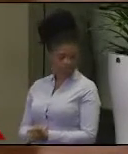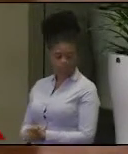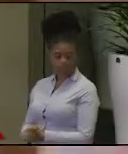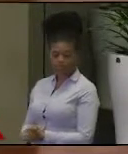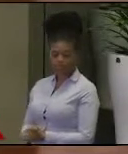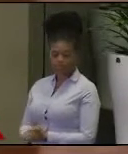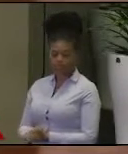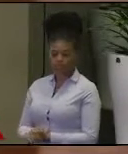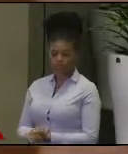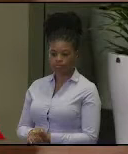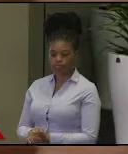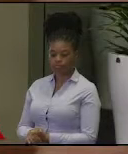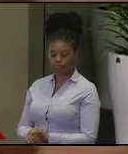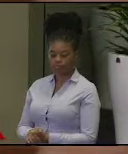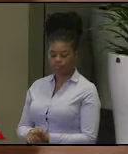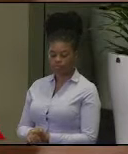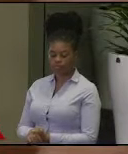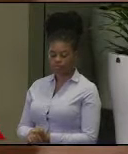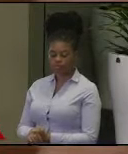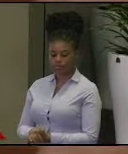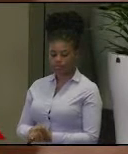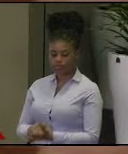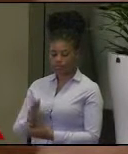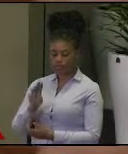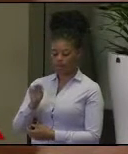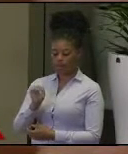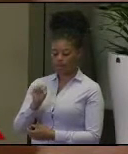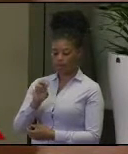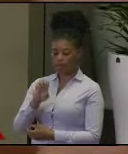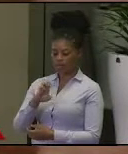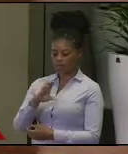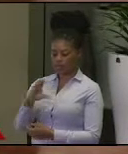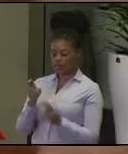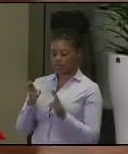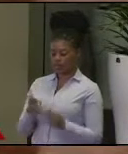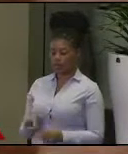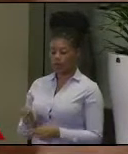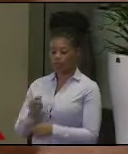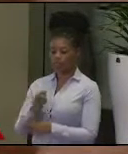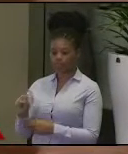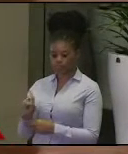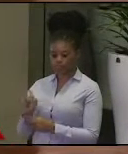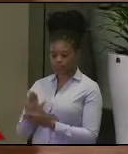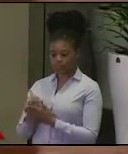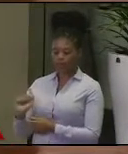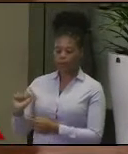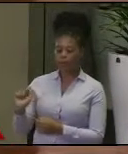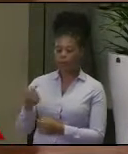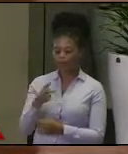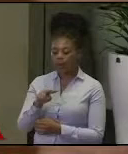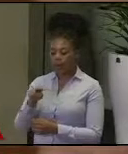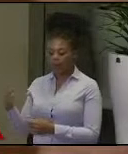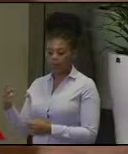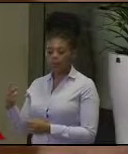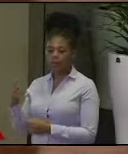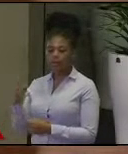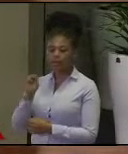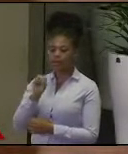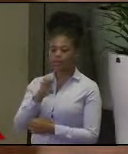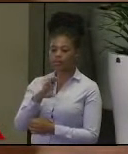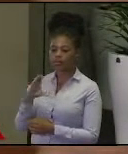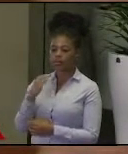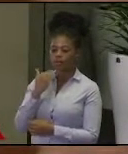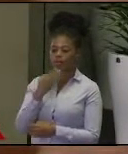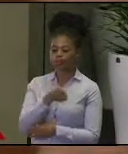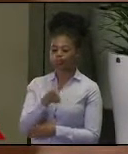the MEC of Human Settlements, as well as all other MECs present here today,